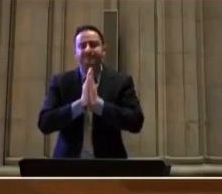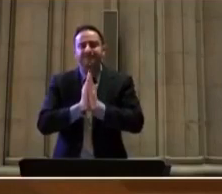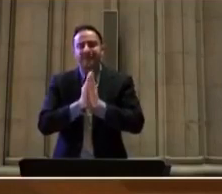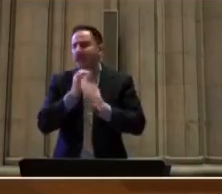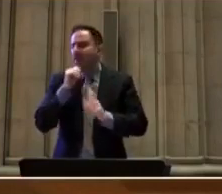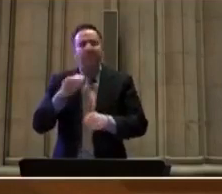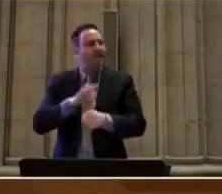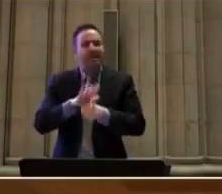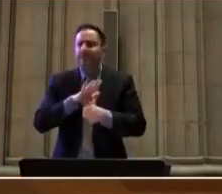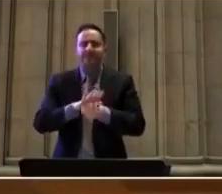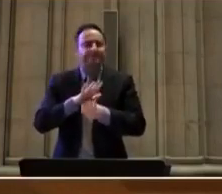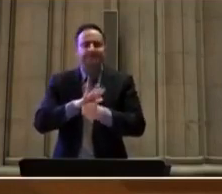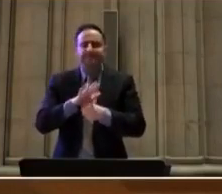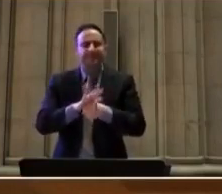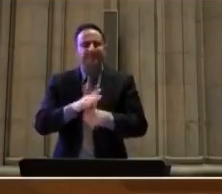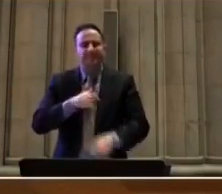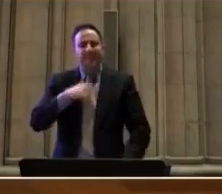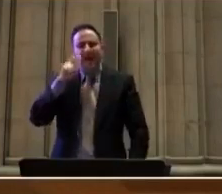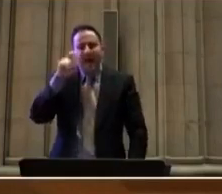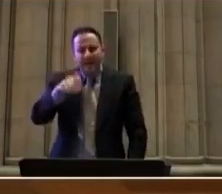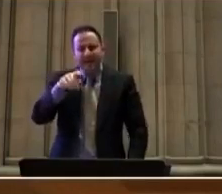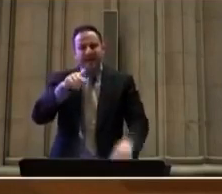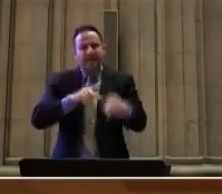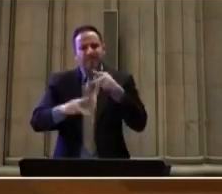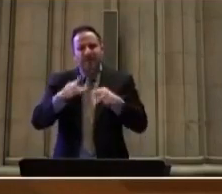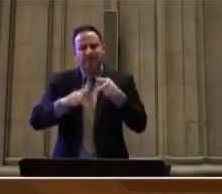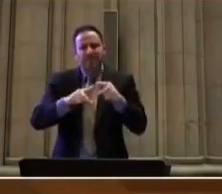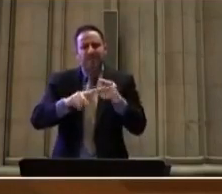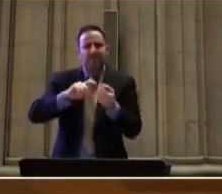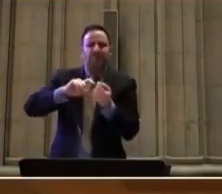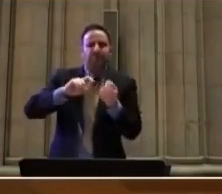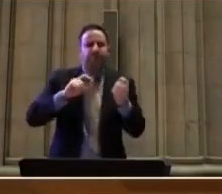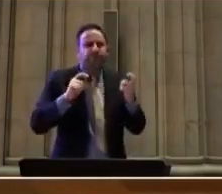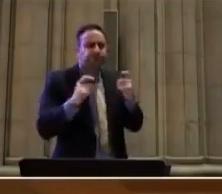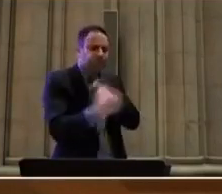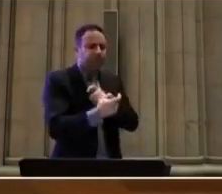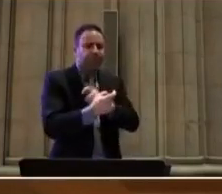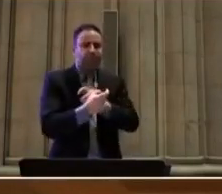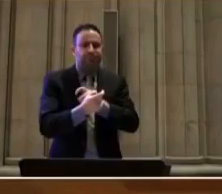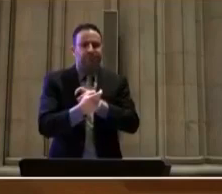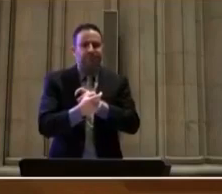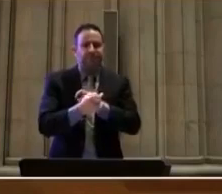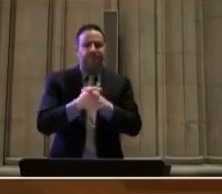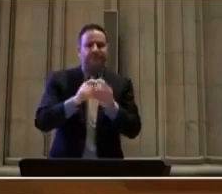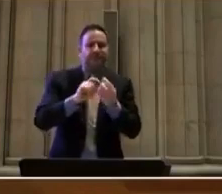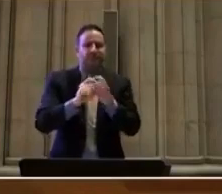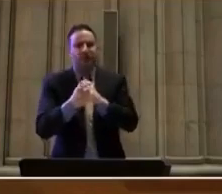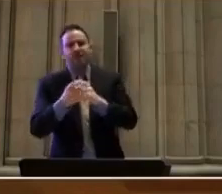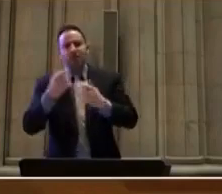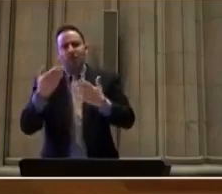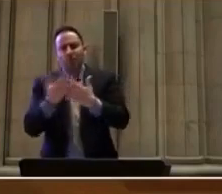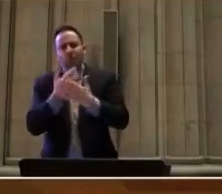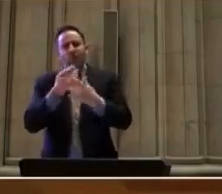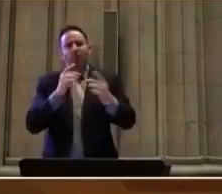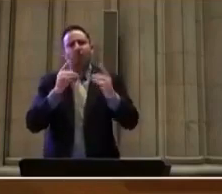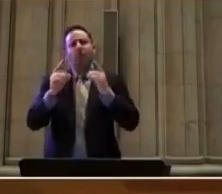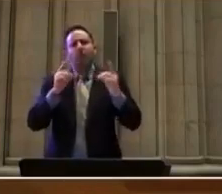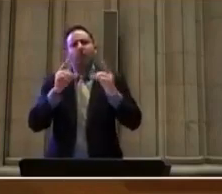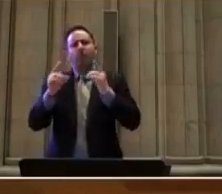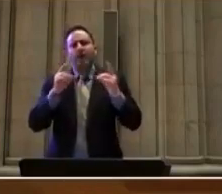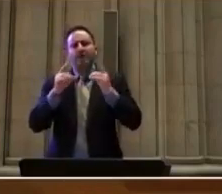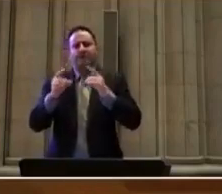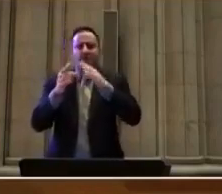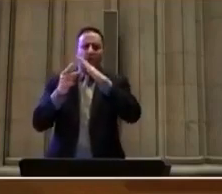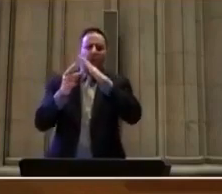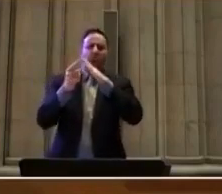this jam. I need them to repent of what got them here and turn in a new direction." The prophet was